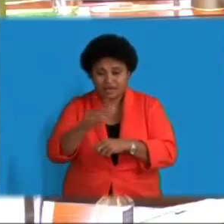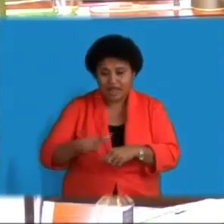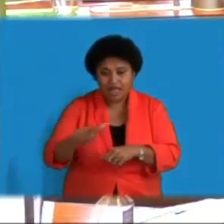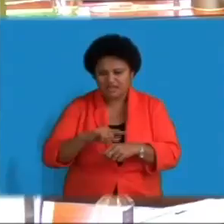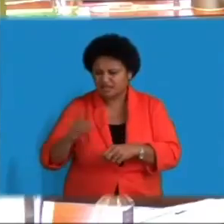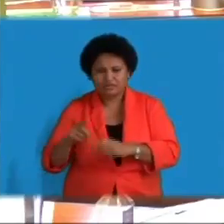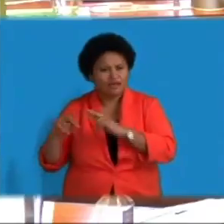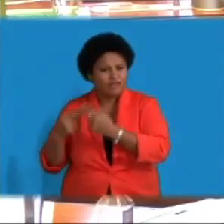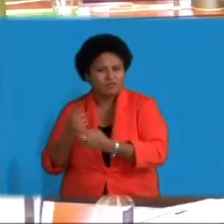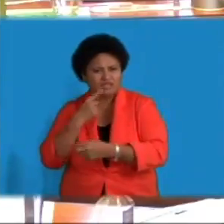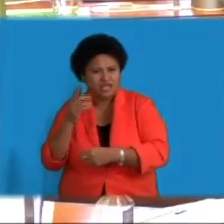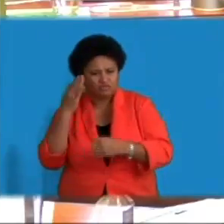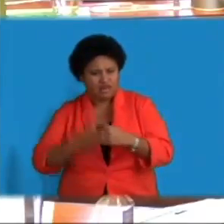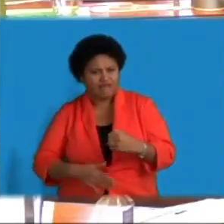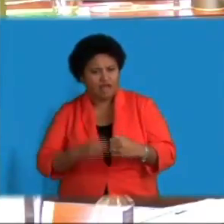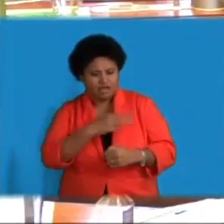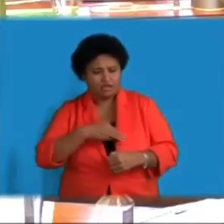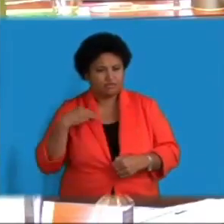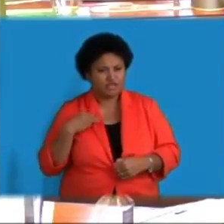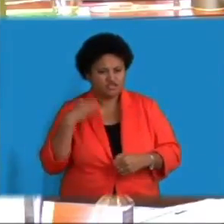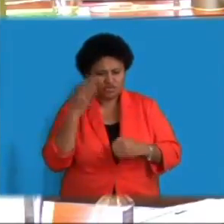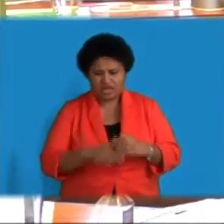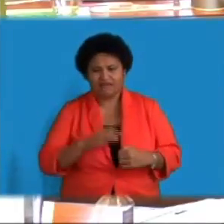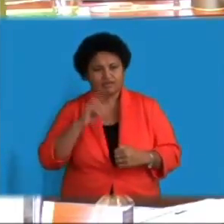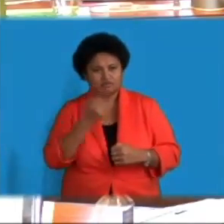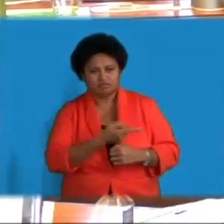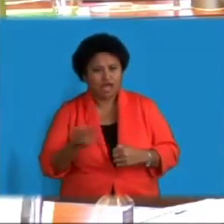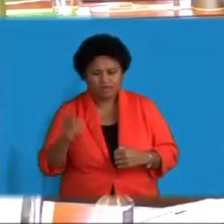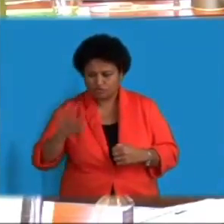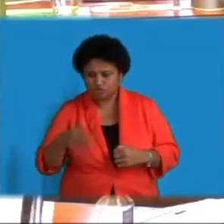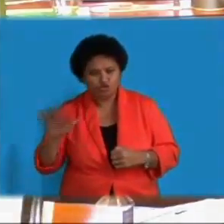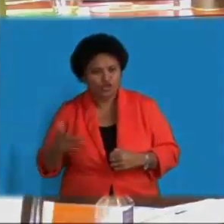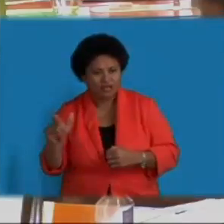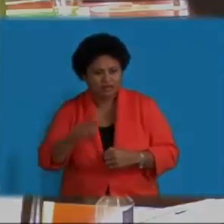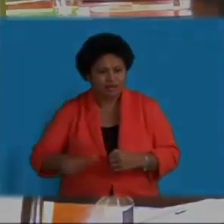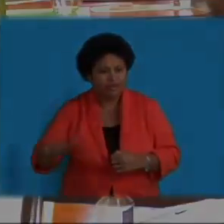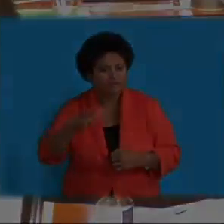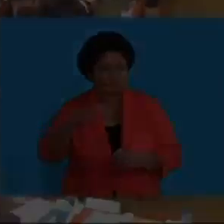investigation or survey of the land was done by the Ministry before deciding on the issue. Thank you. Thank you, Madam.